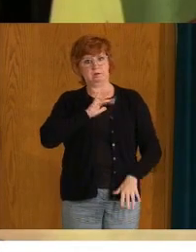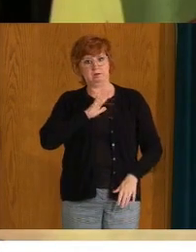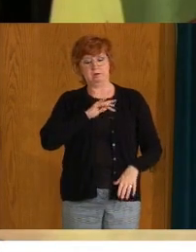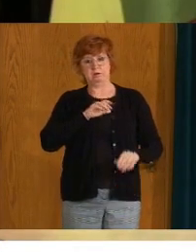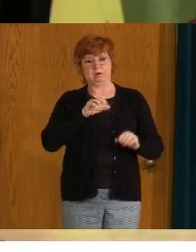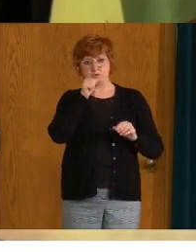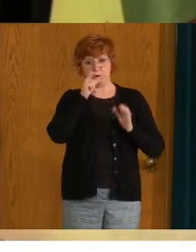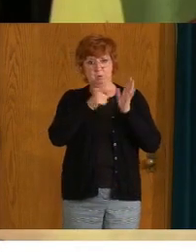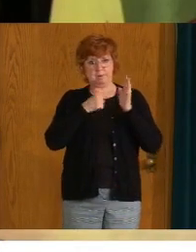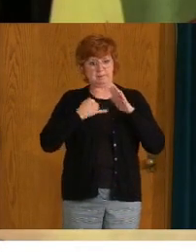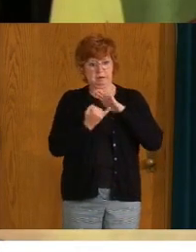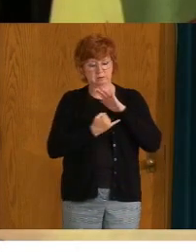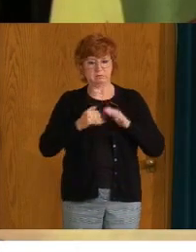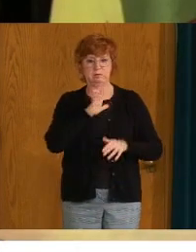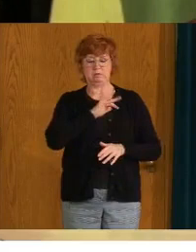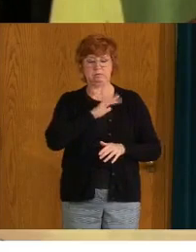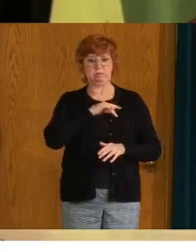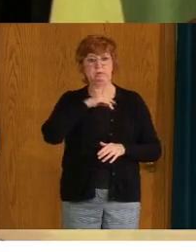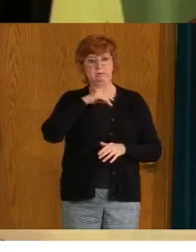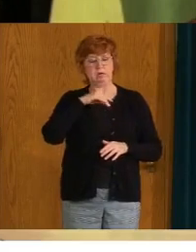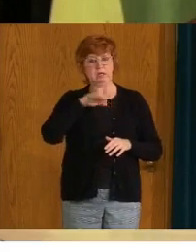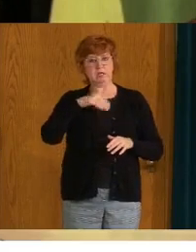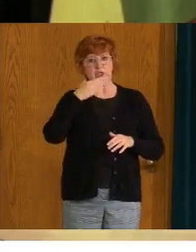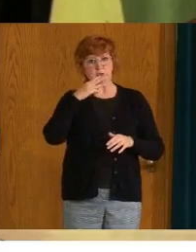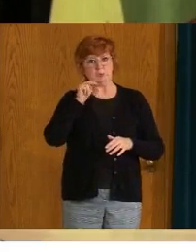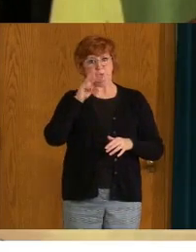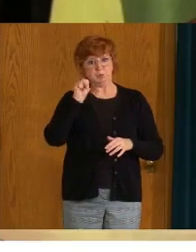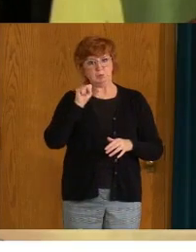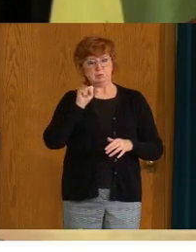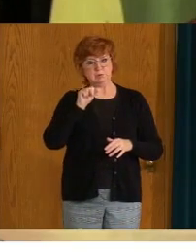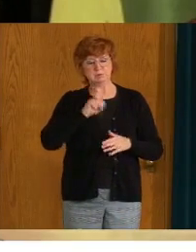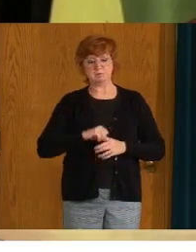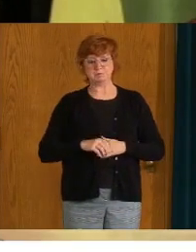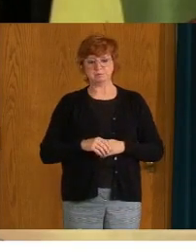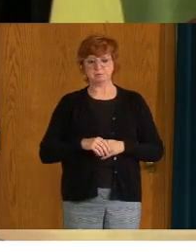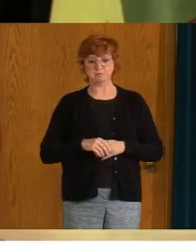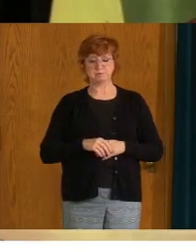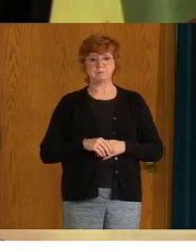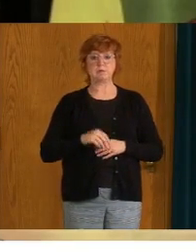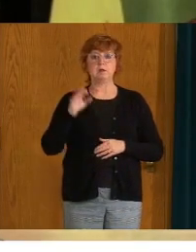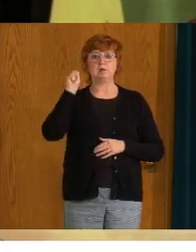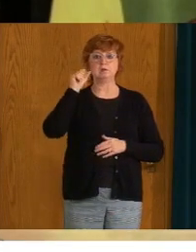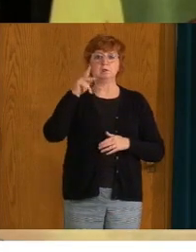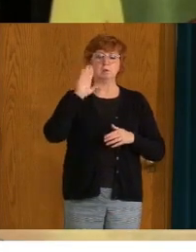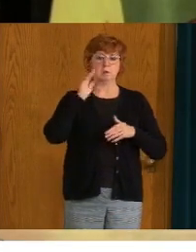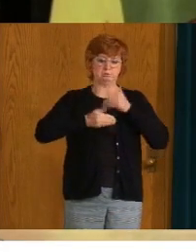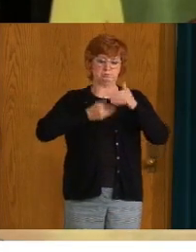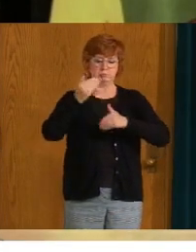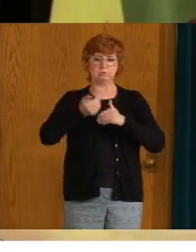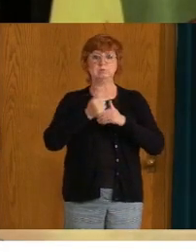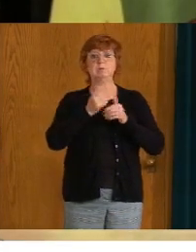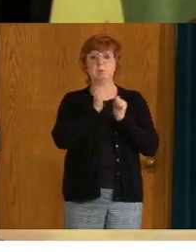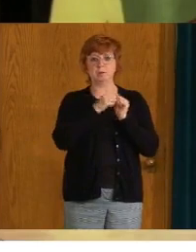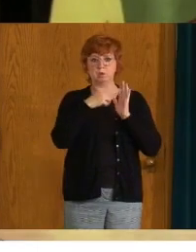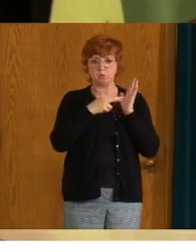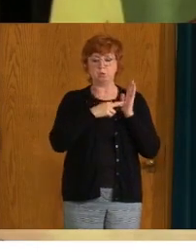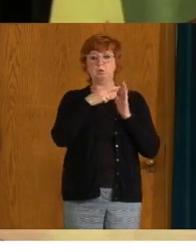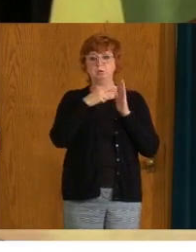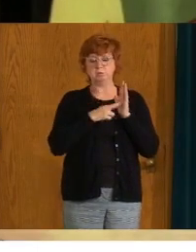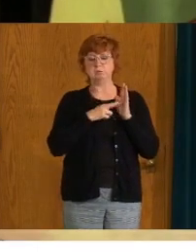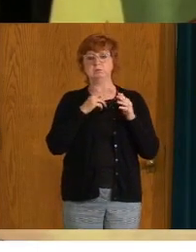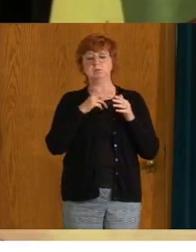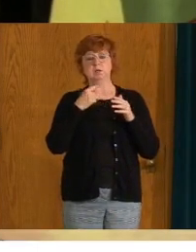getting vaccinated. As Saskatchewan moves forward with removing all of the provincial COVID restrictions, and we plan to, there's still one important area